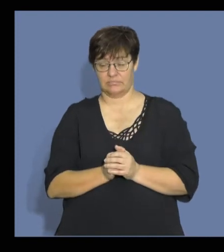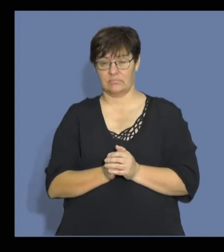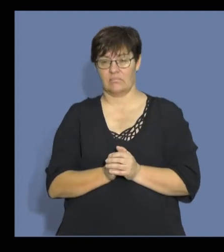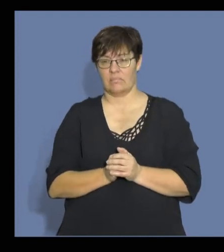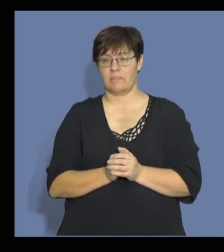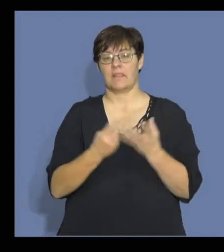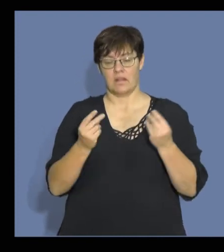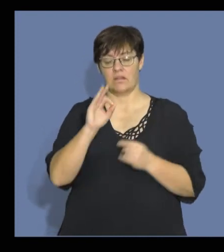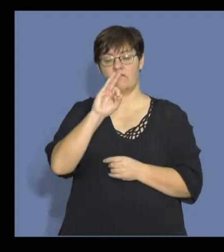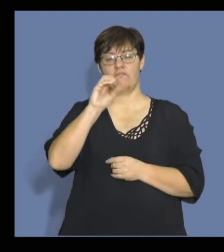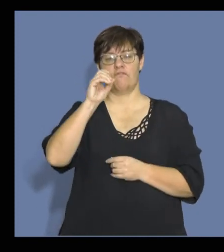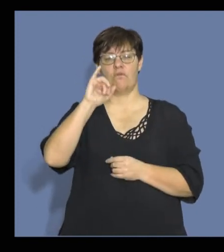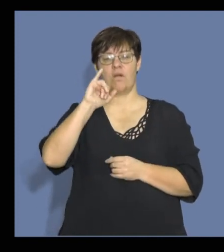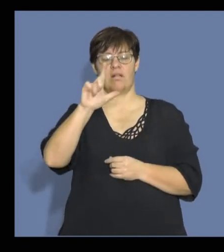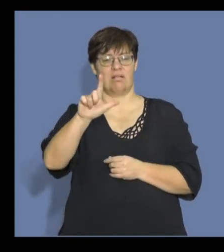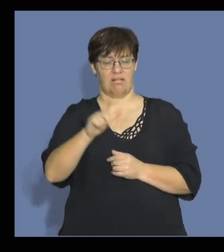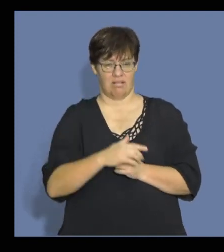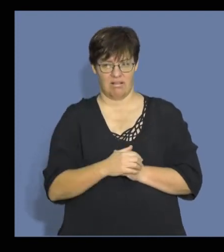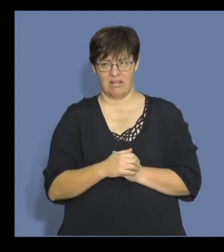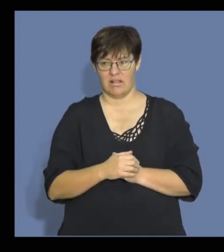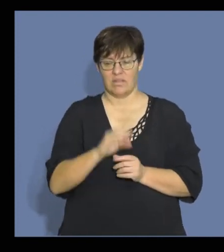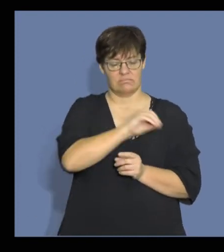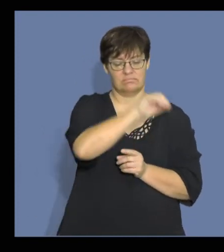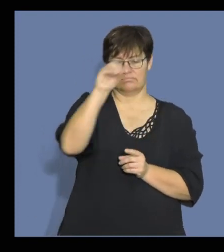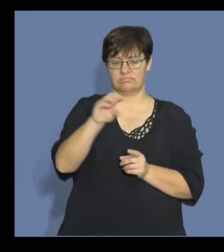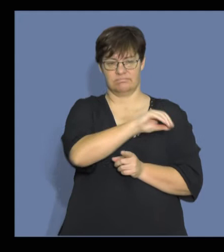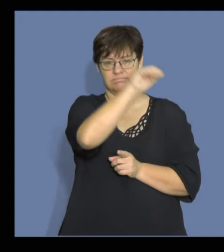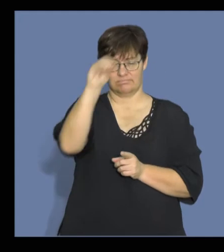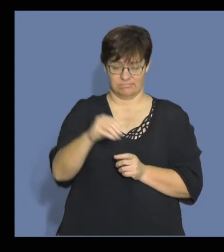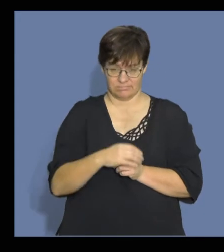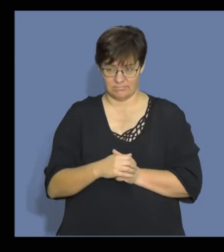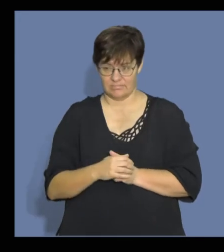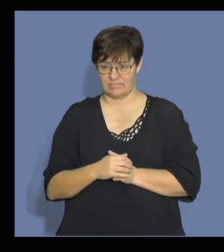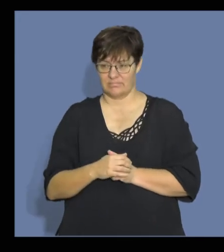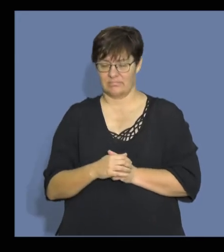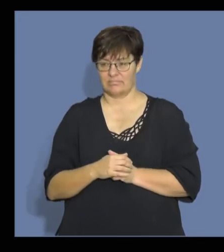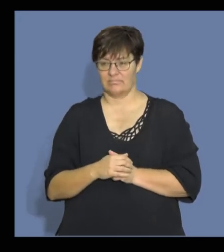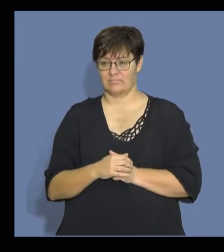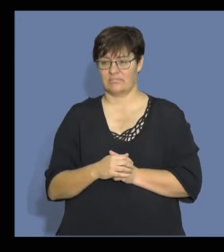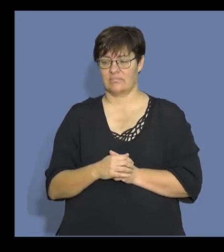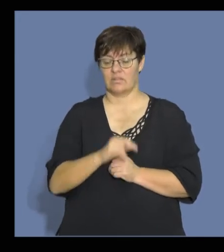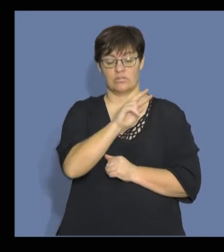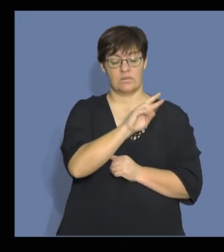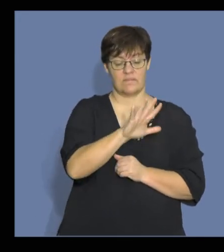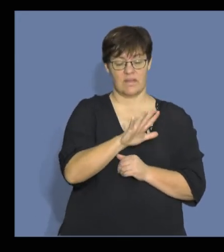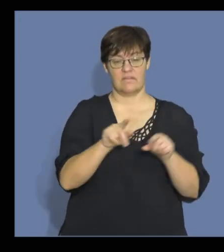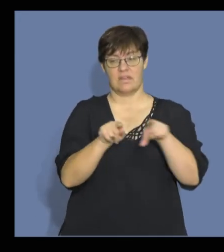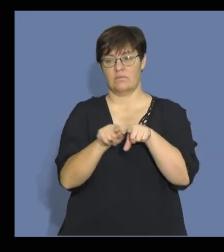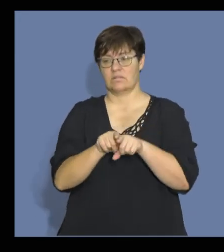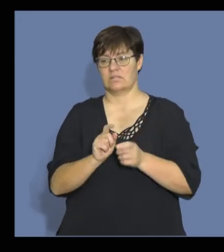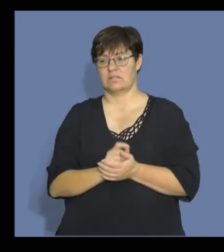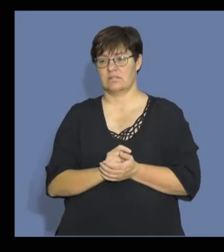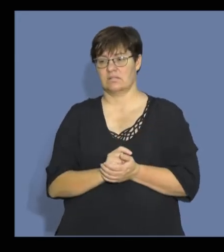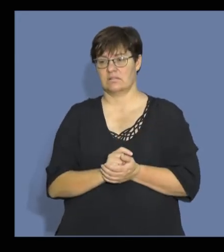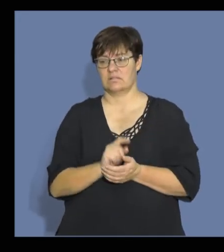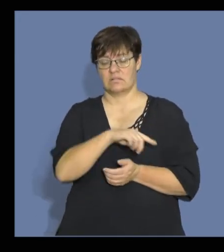like that. And then we did FOIL. We did the distribution of multiplication, and we